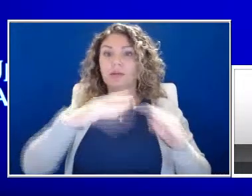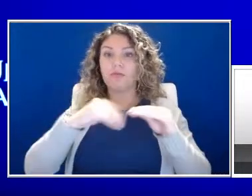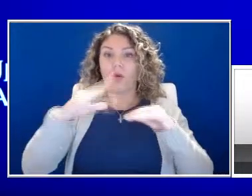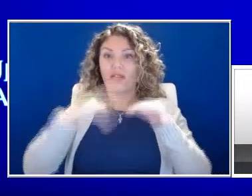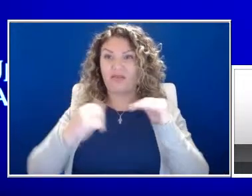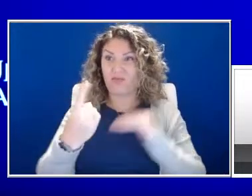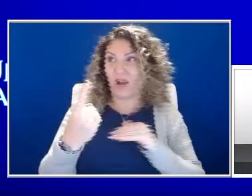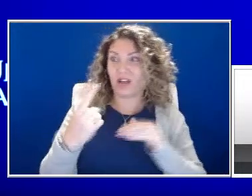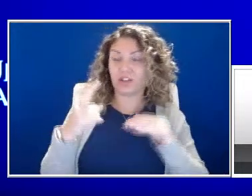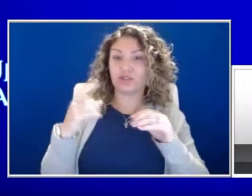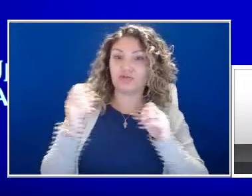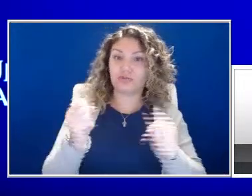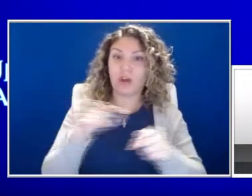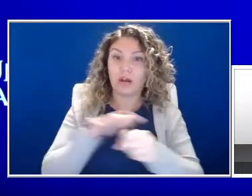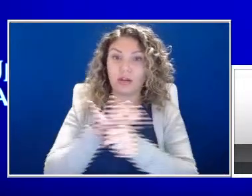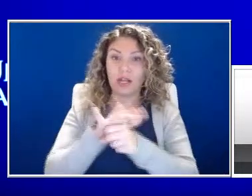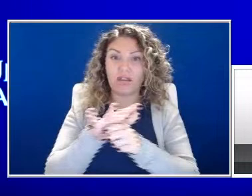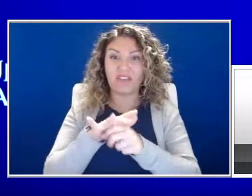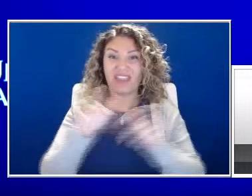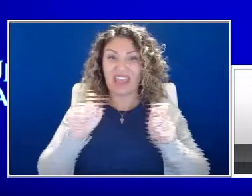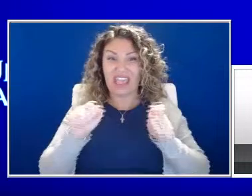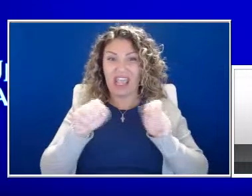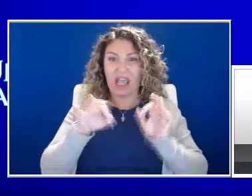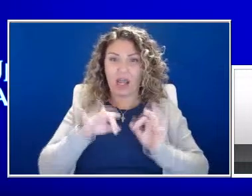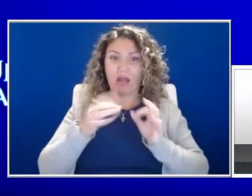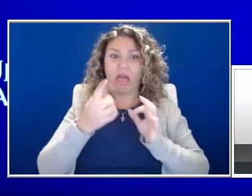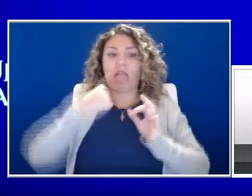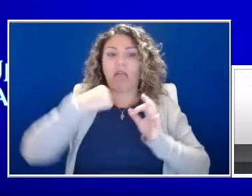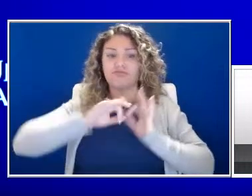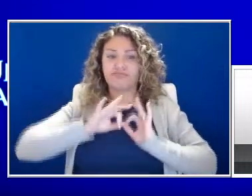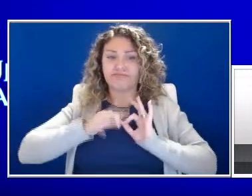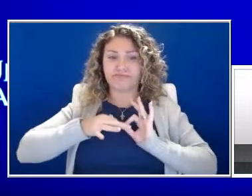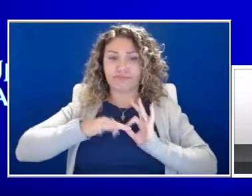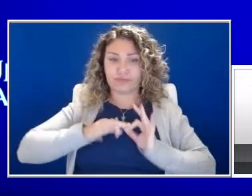can actually loop together across